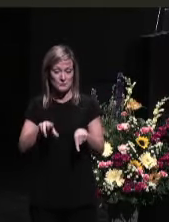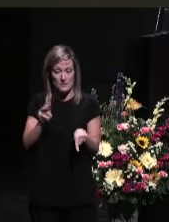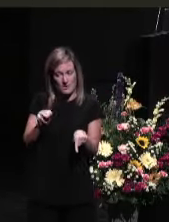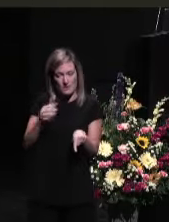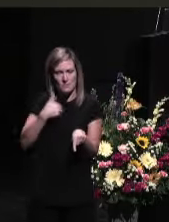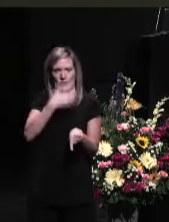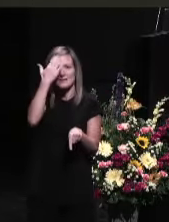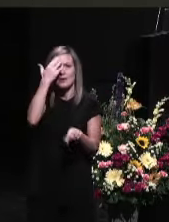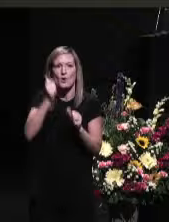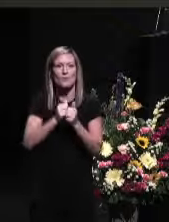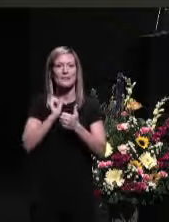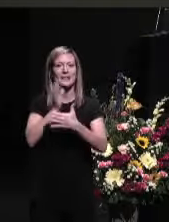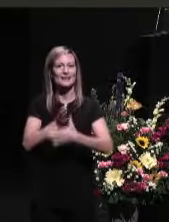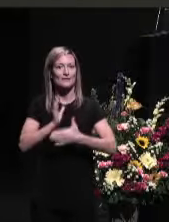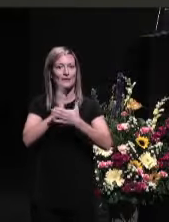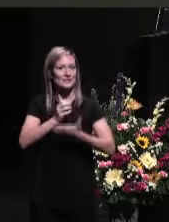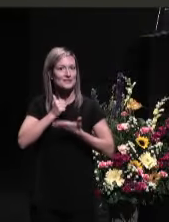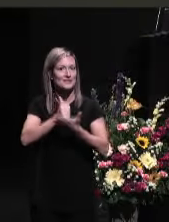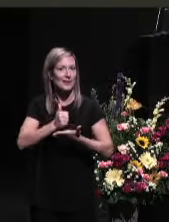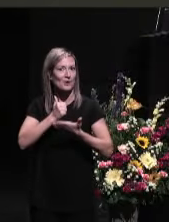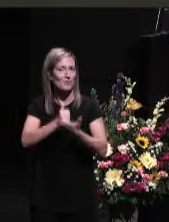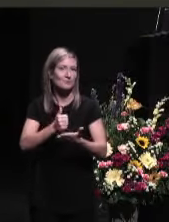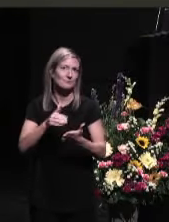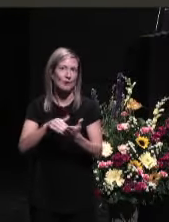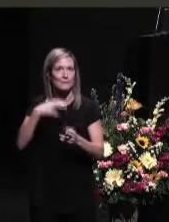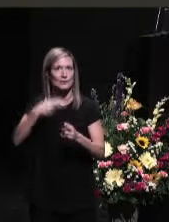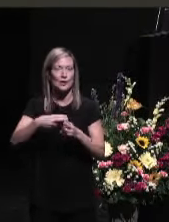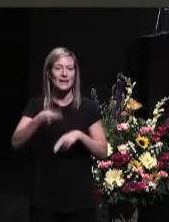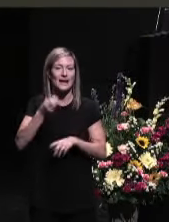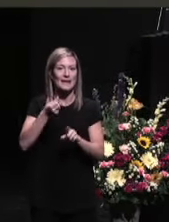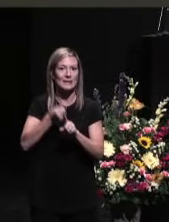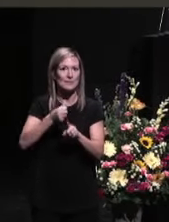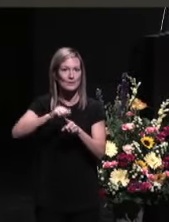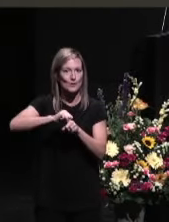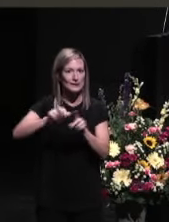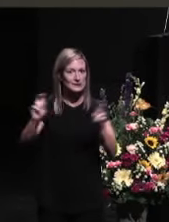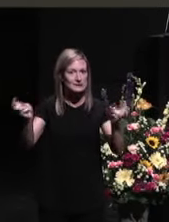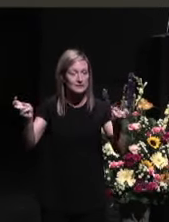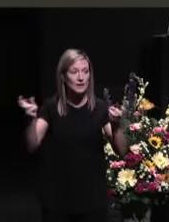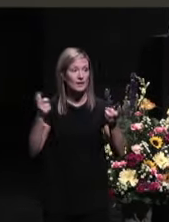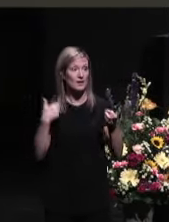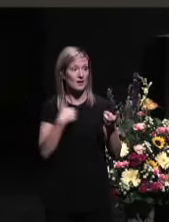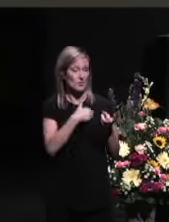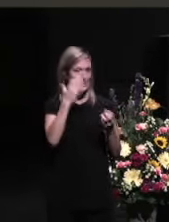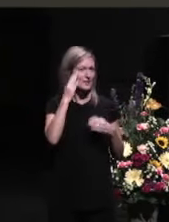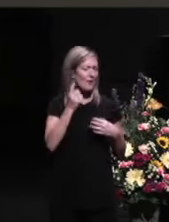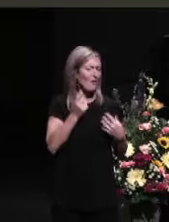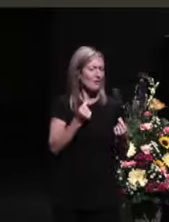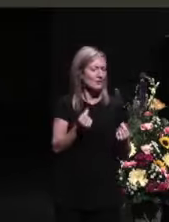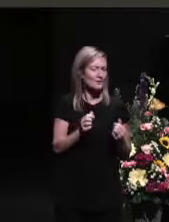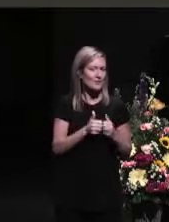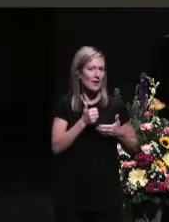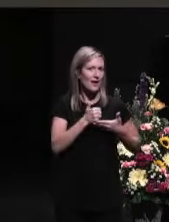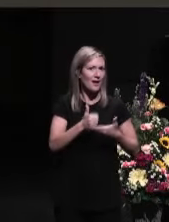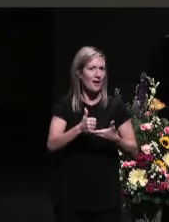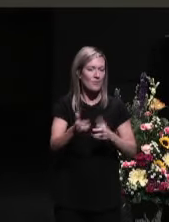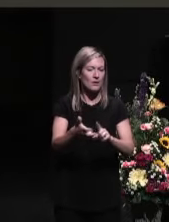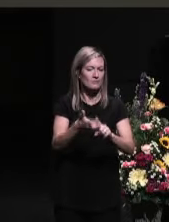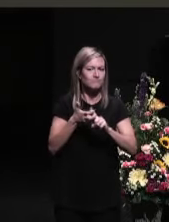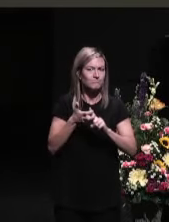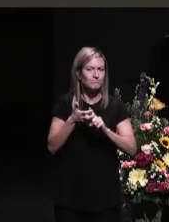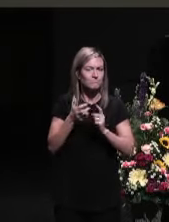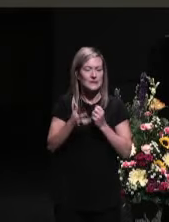interventions, oftentimes known as high-impact practices, what we can do to help influence the retention of our